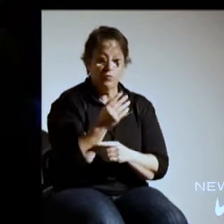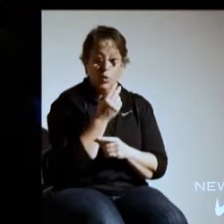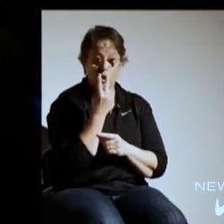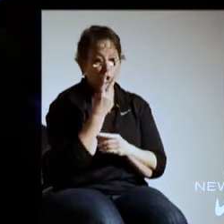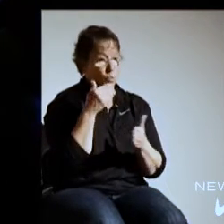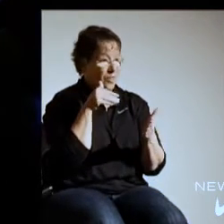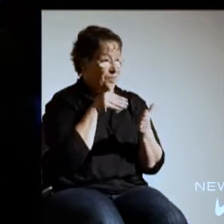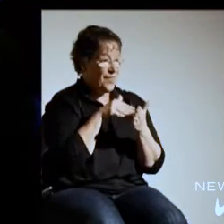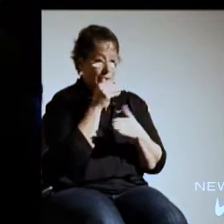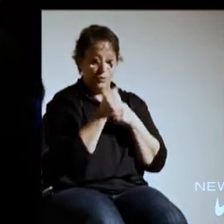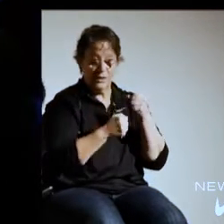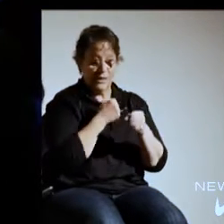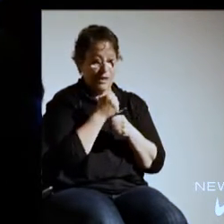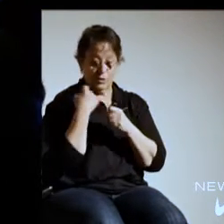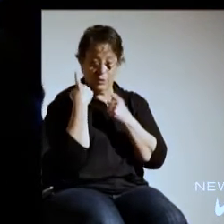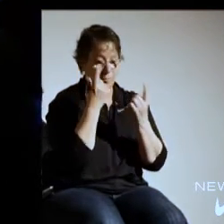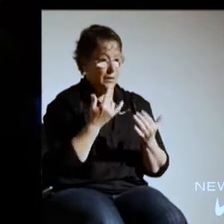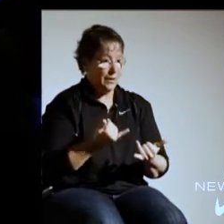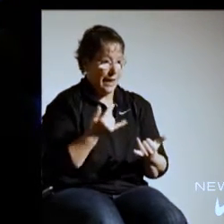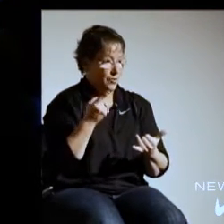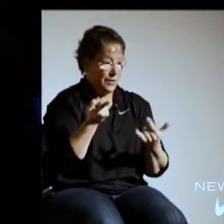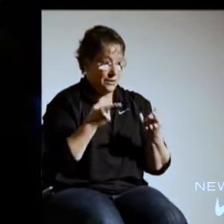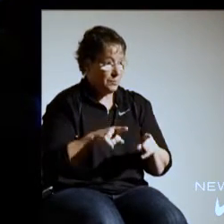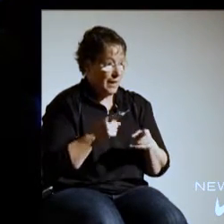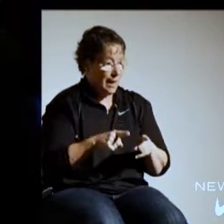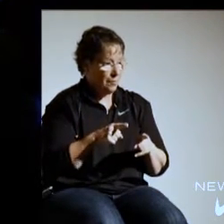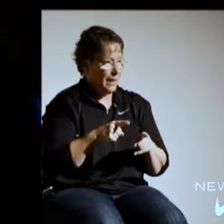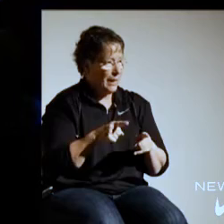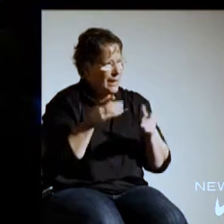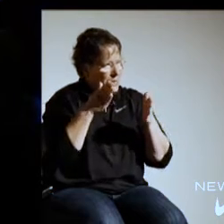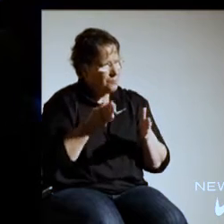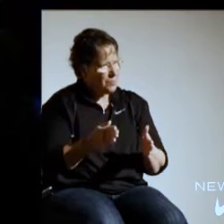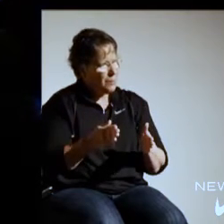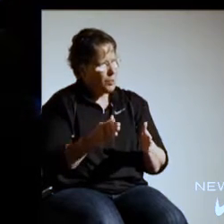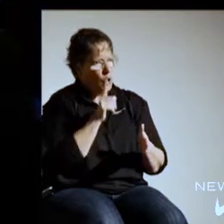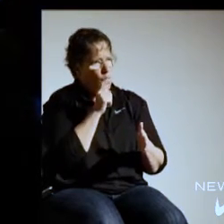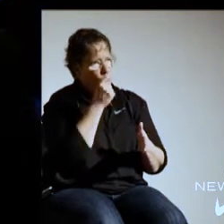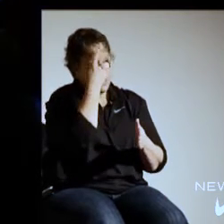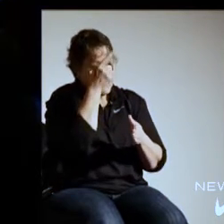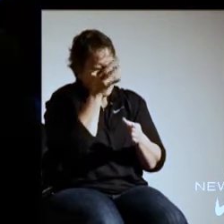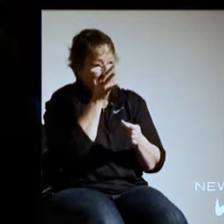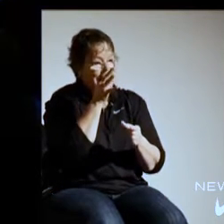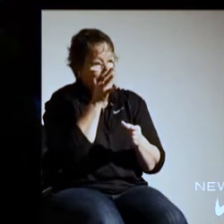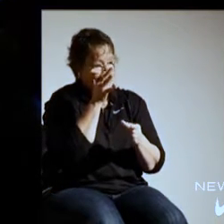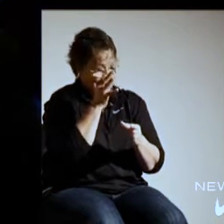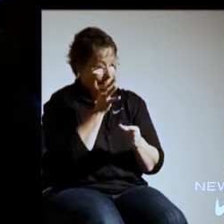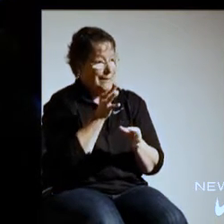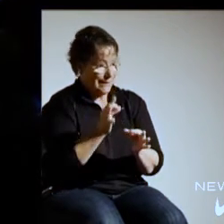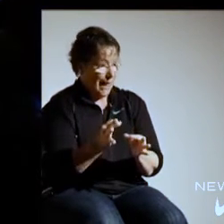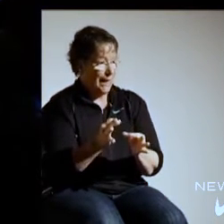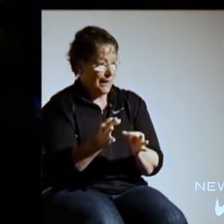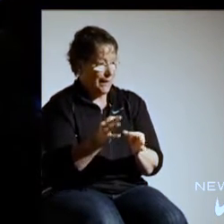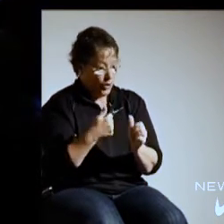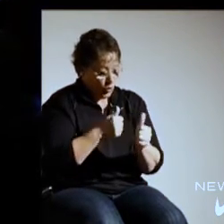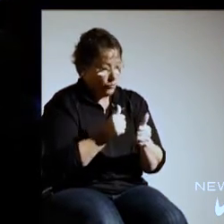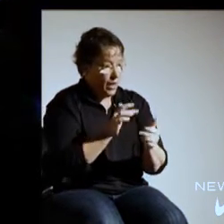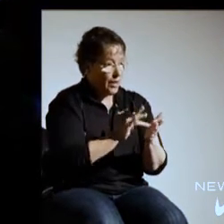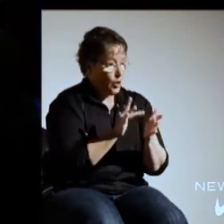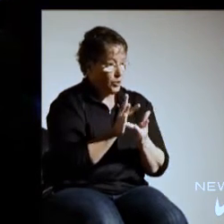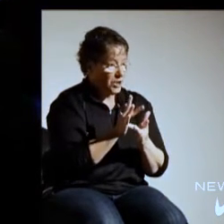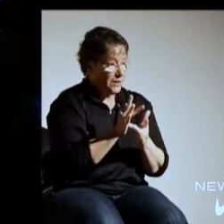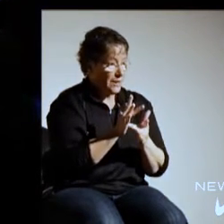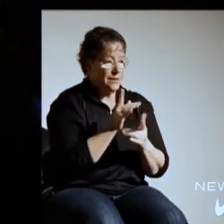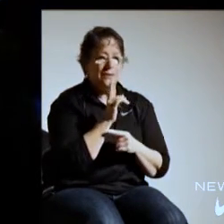happening. As people have decided to follow Jesus, have been telling others. So if you have found